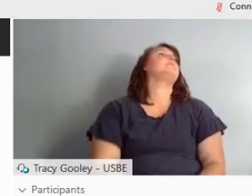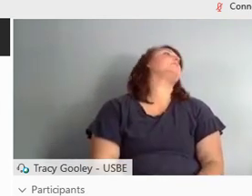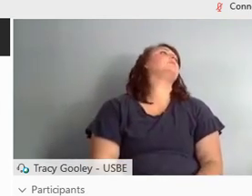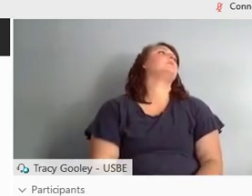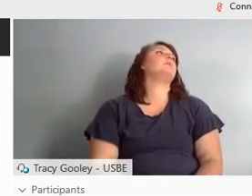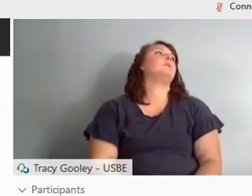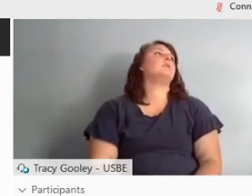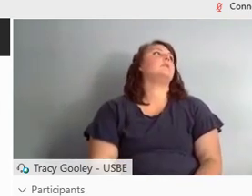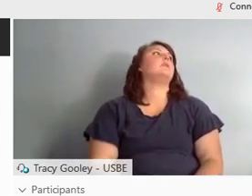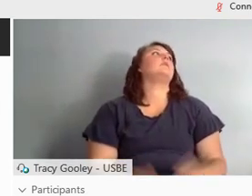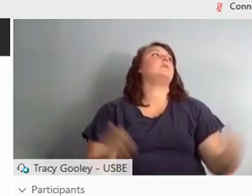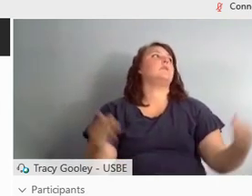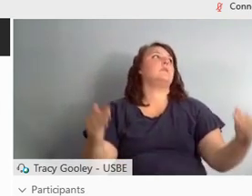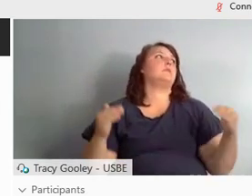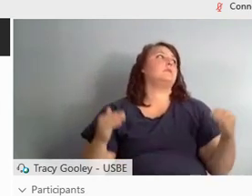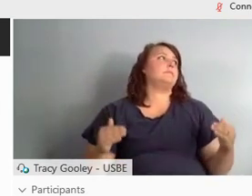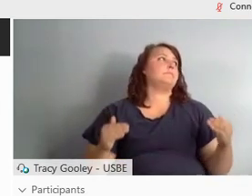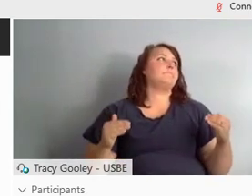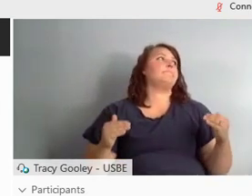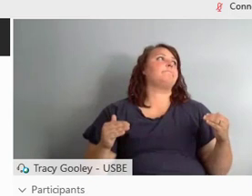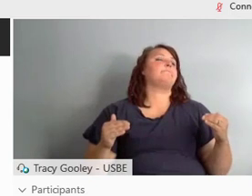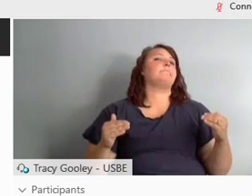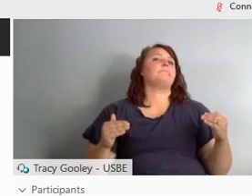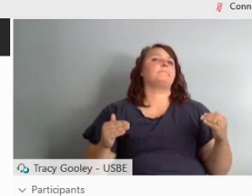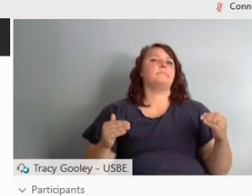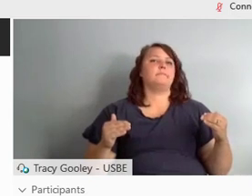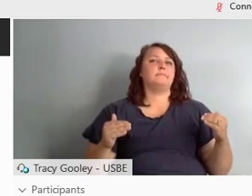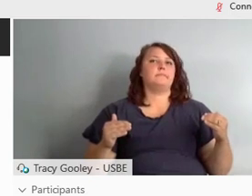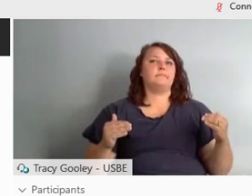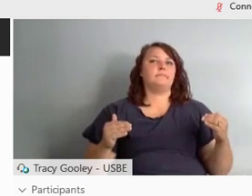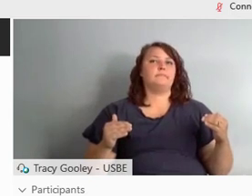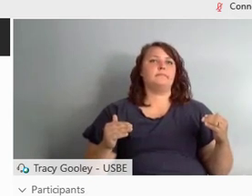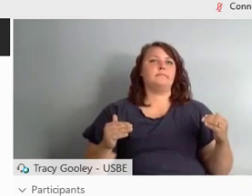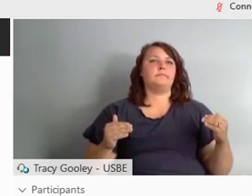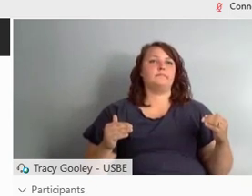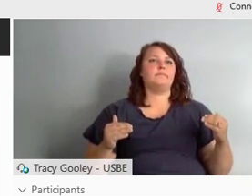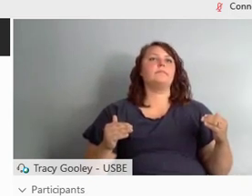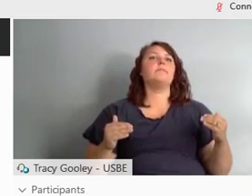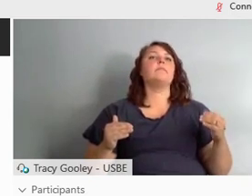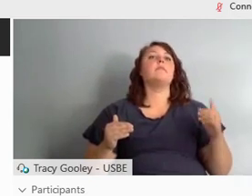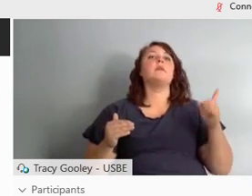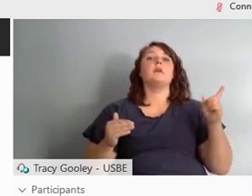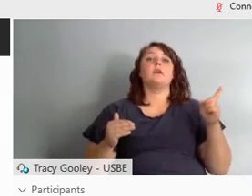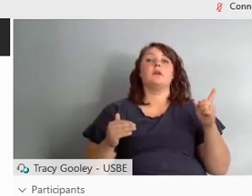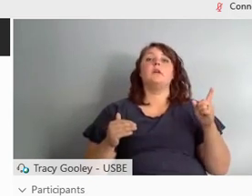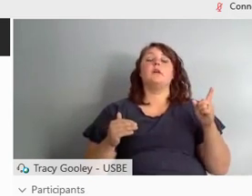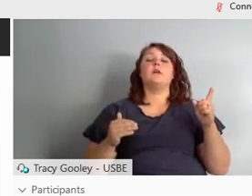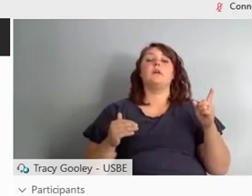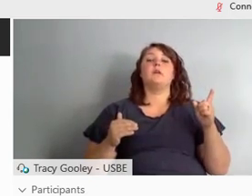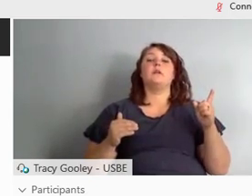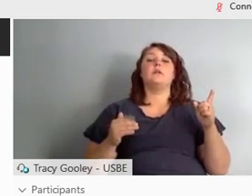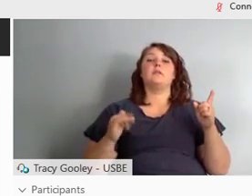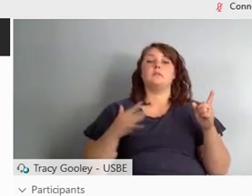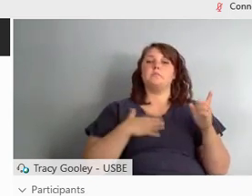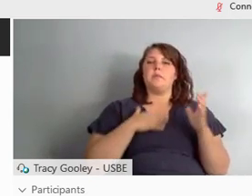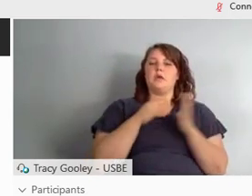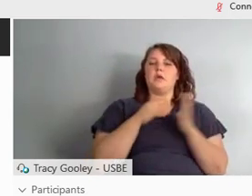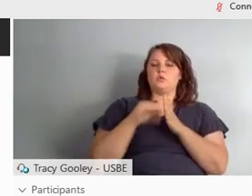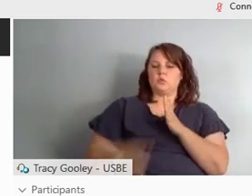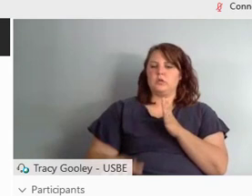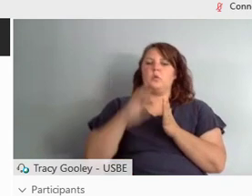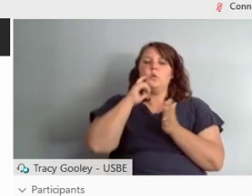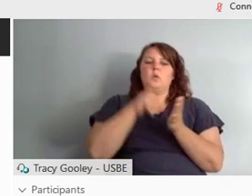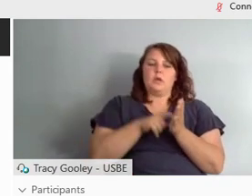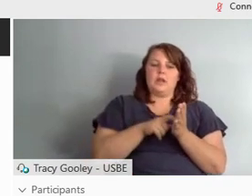Then I move on to the next one. And for the sake of this one with my kiddo, my student will distinguish between objects